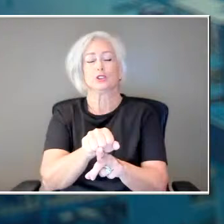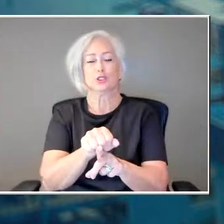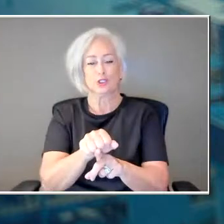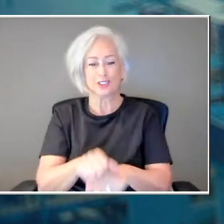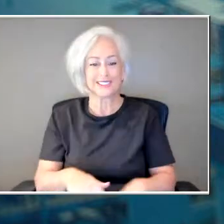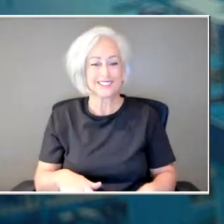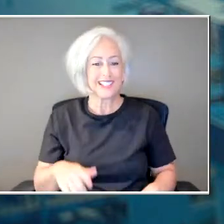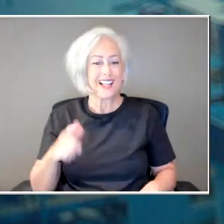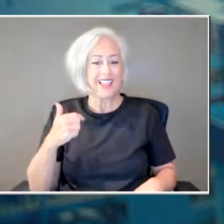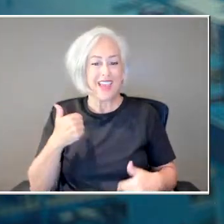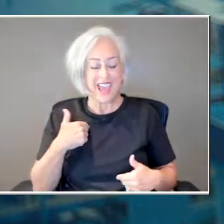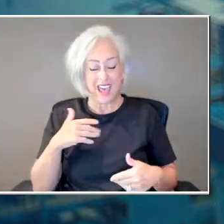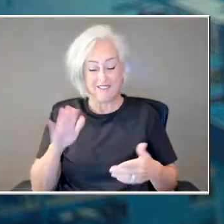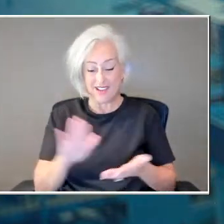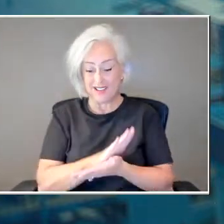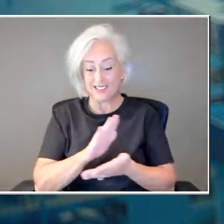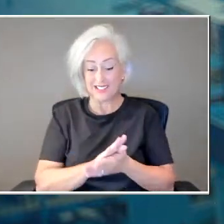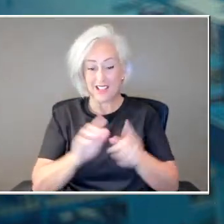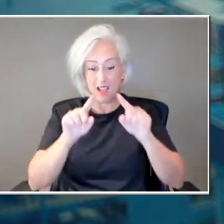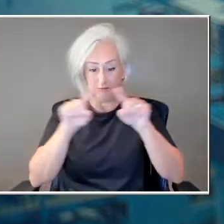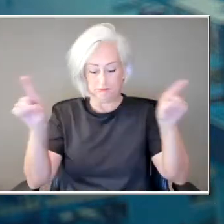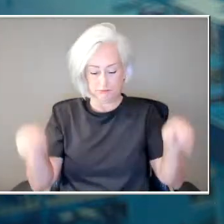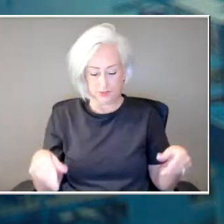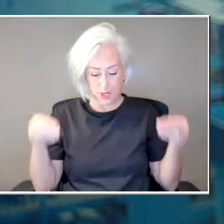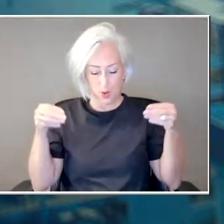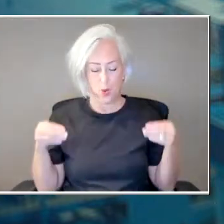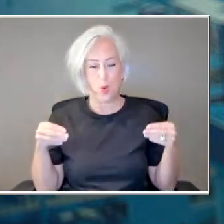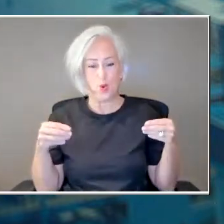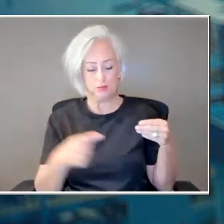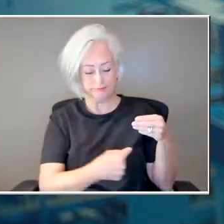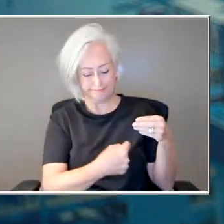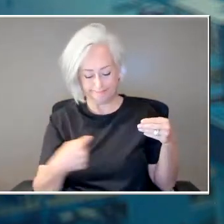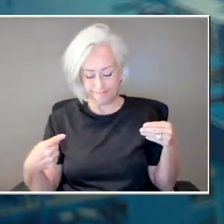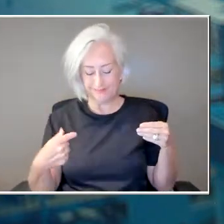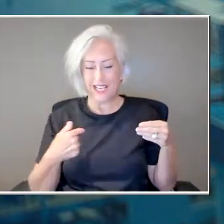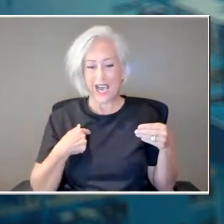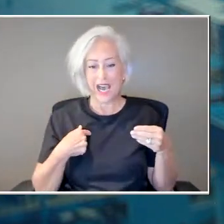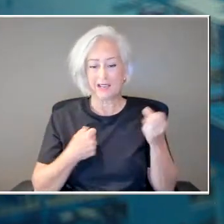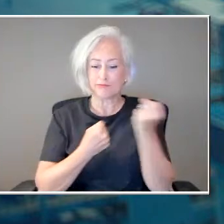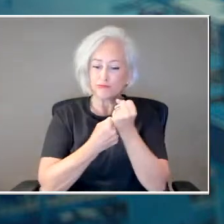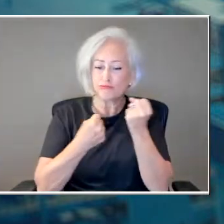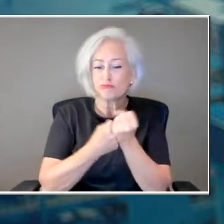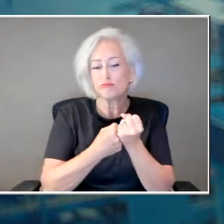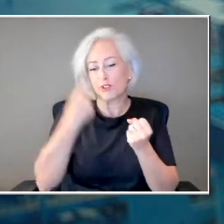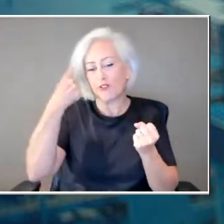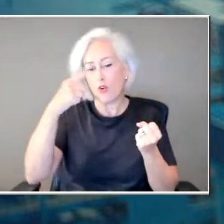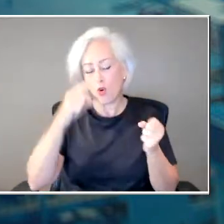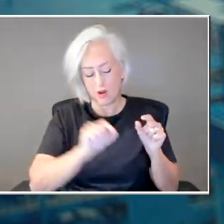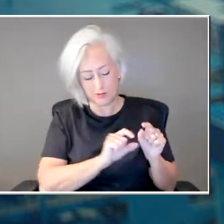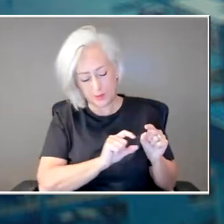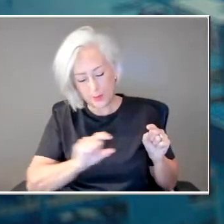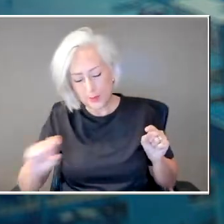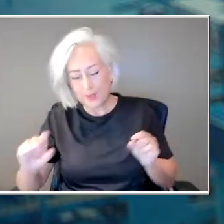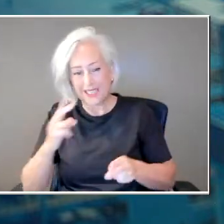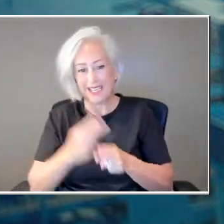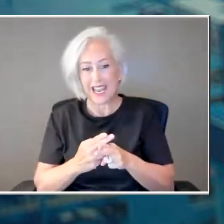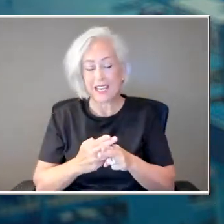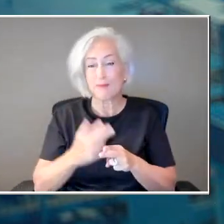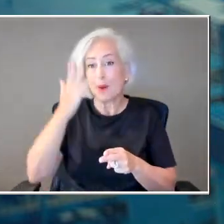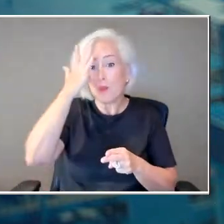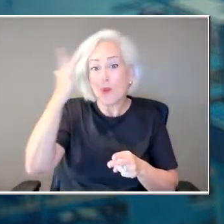for" signs at the game, and it gives me chills every time that I see that, because we really start to see how much